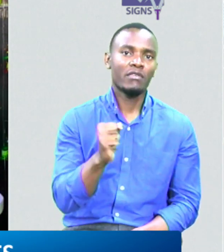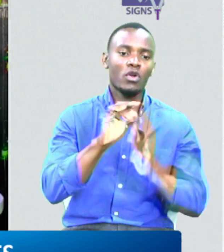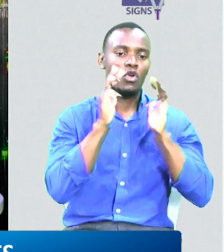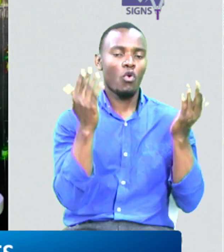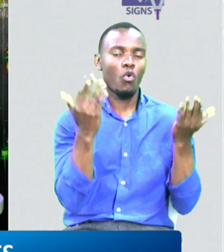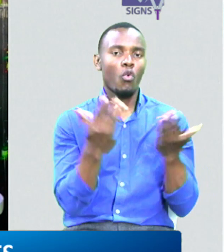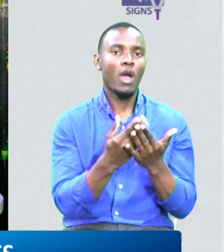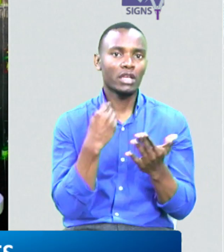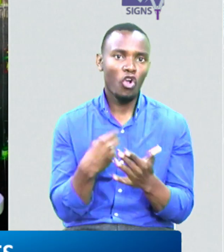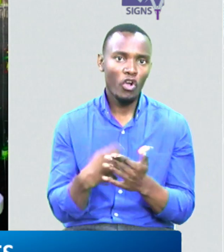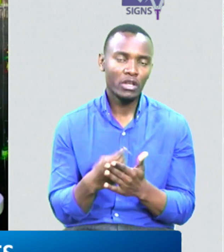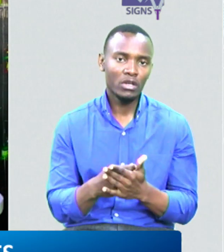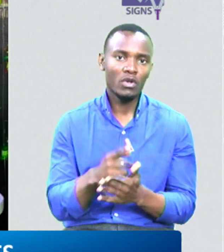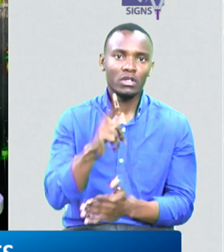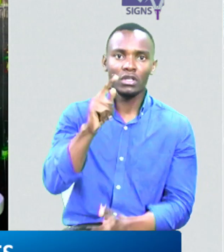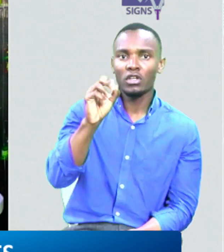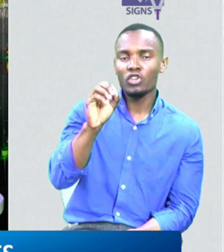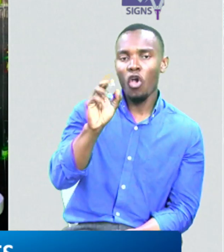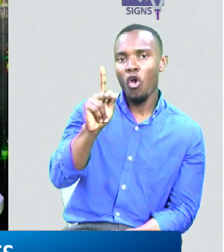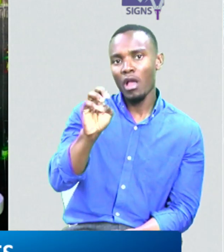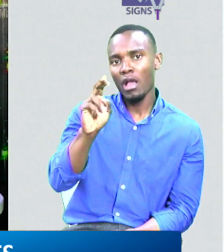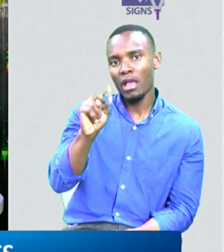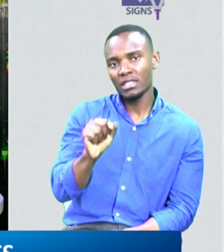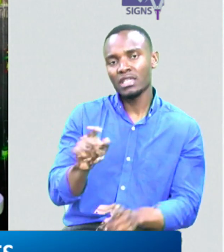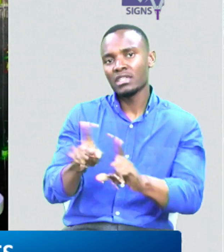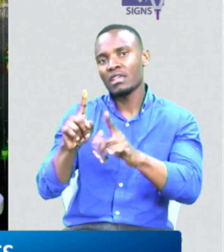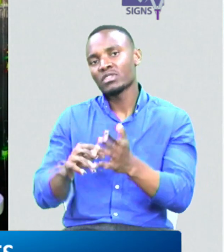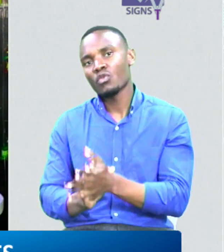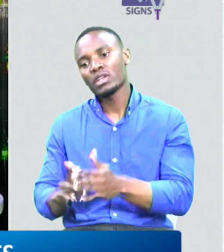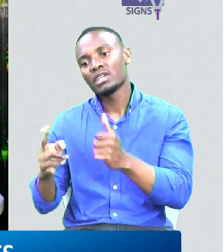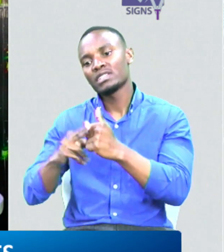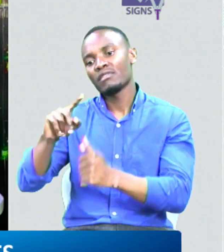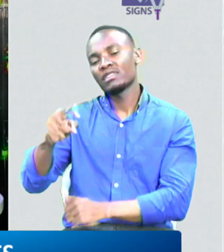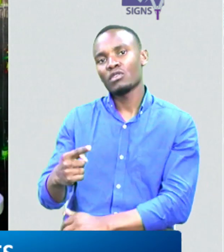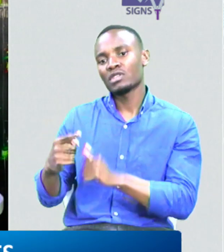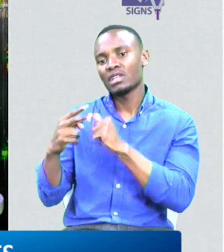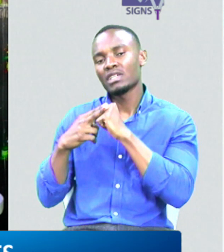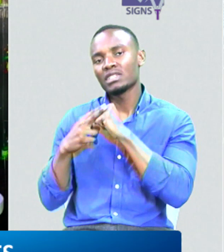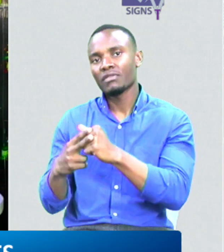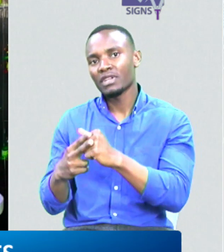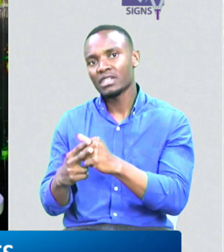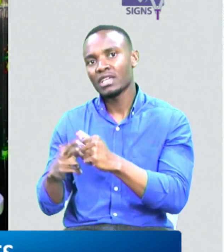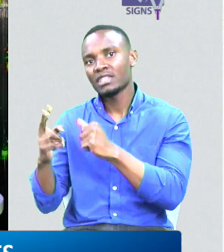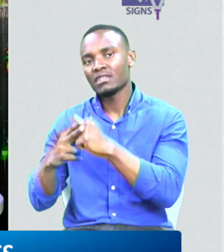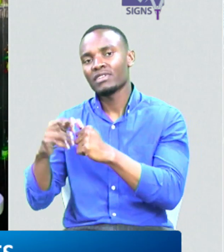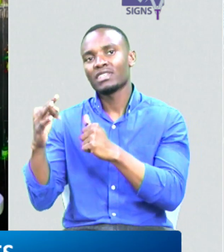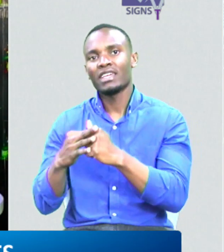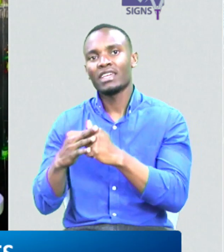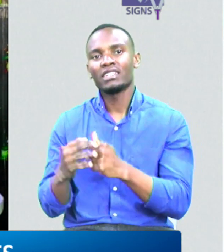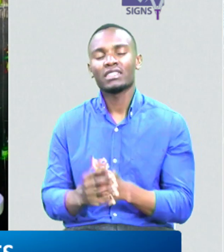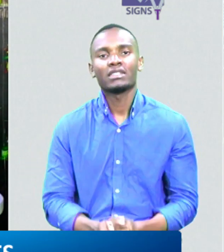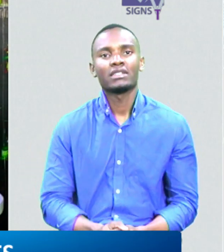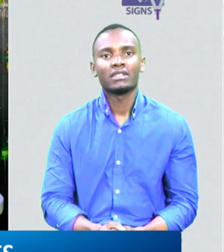the exercise due to security risks involved. Instead, they were advised to look for a bigger venue such as the Nyayo